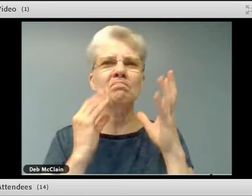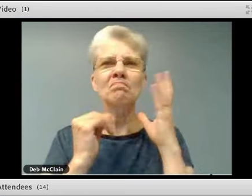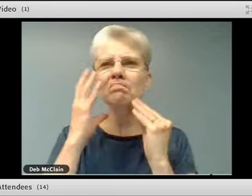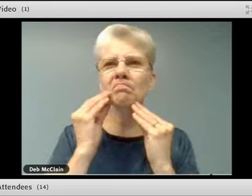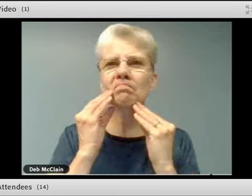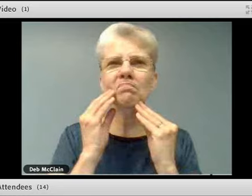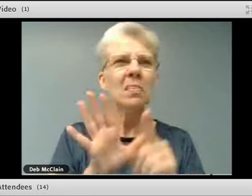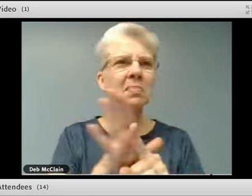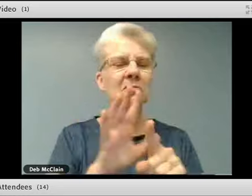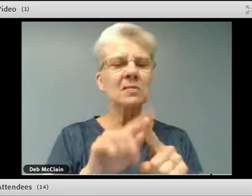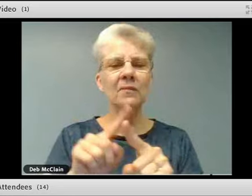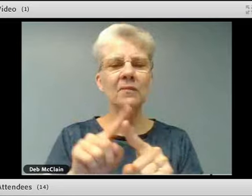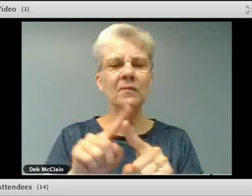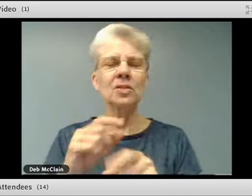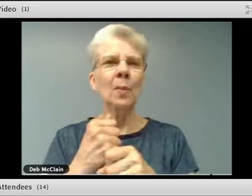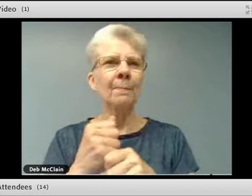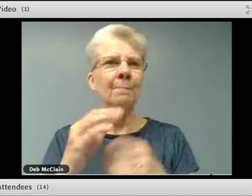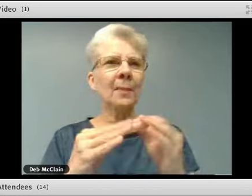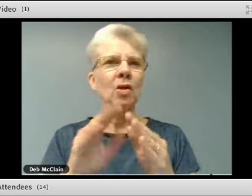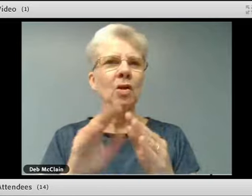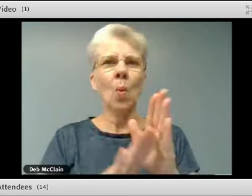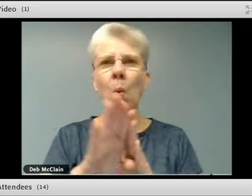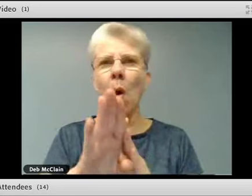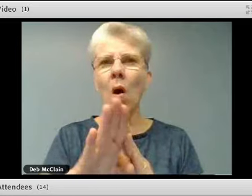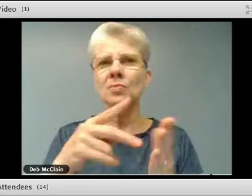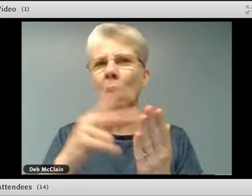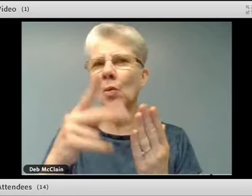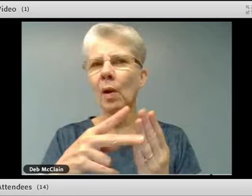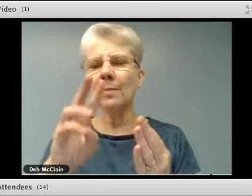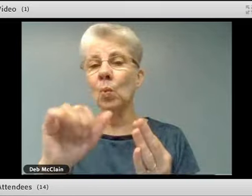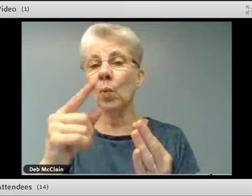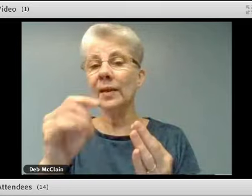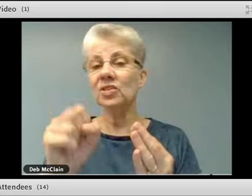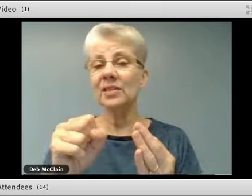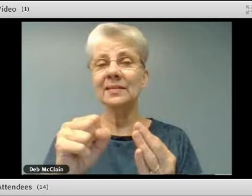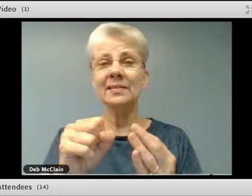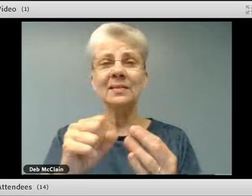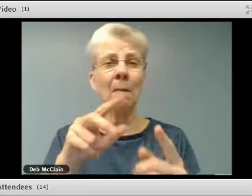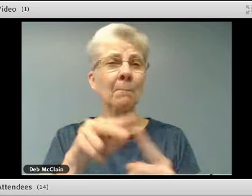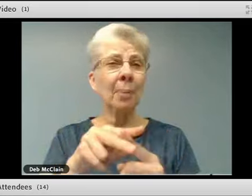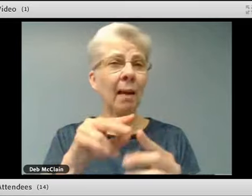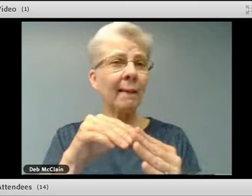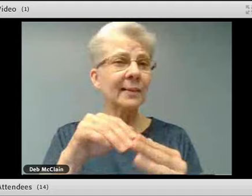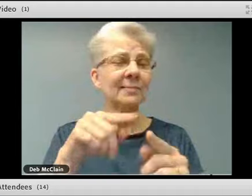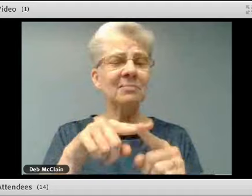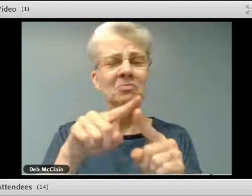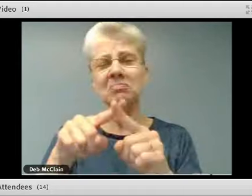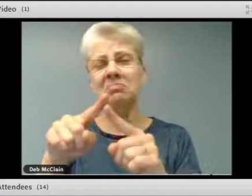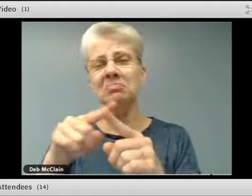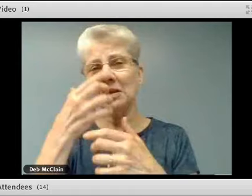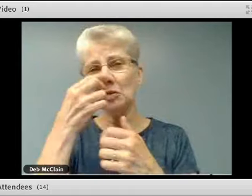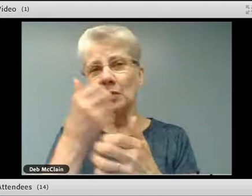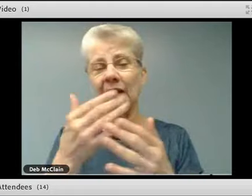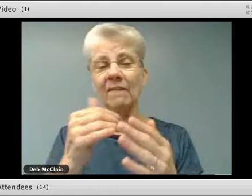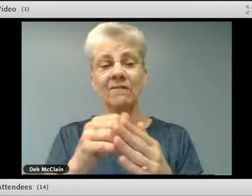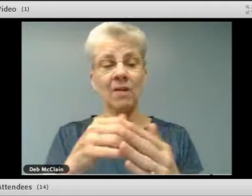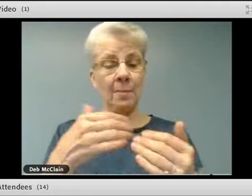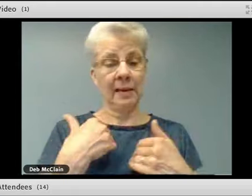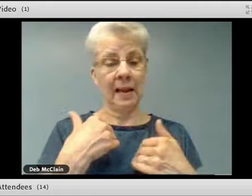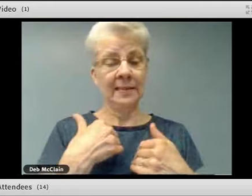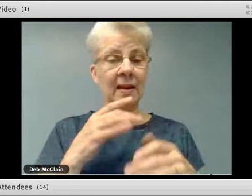build tools, programs, widgets, plugins, and all kinds of really interesting things from the content that's available